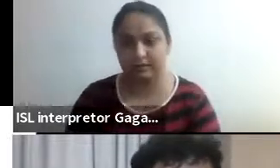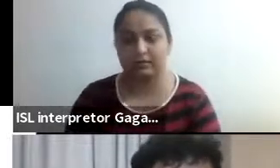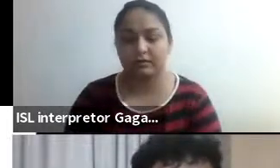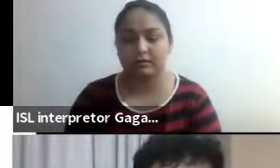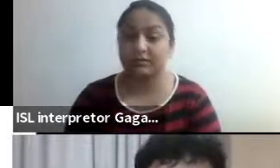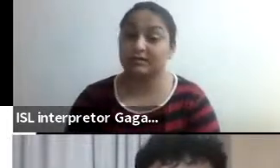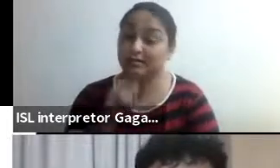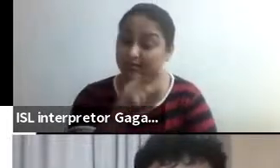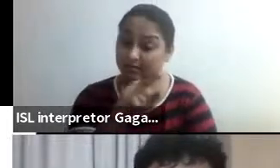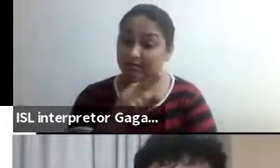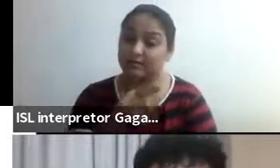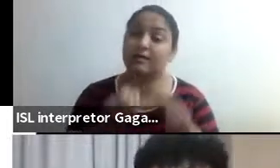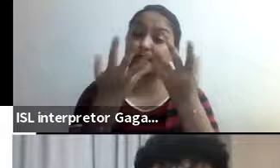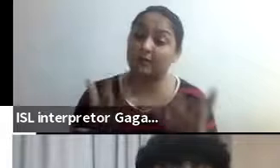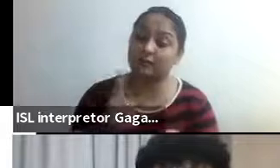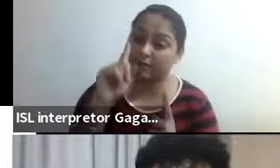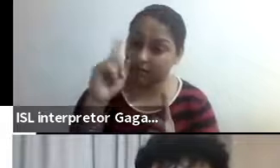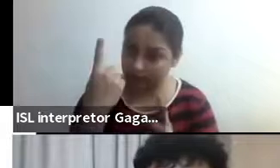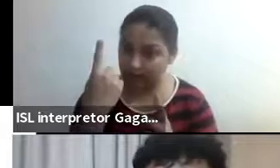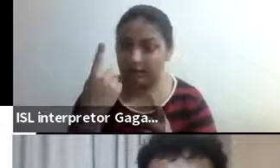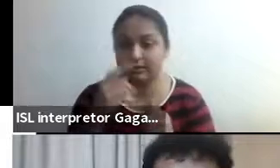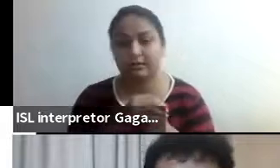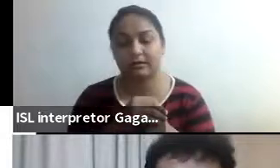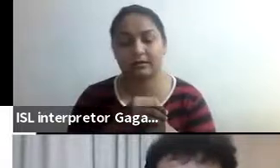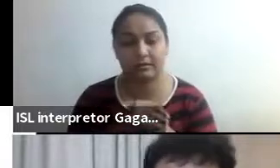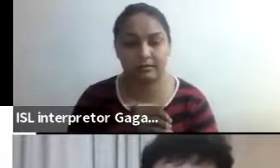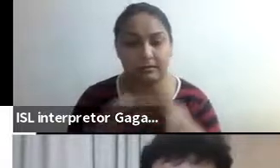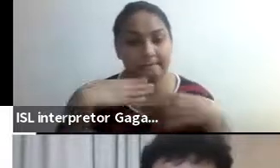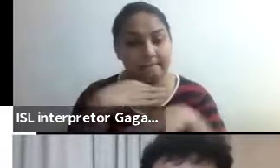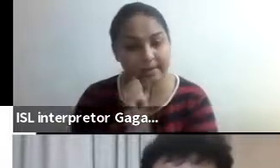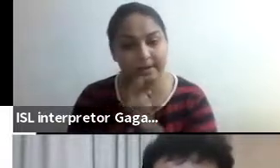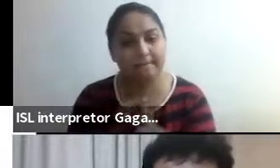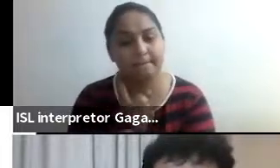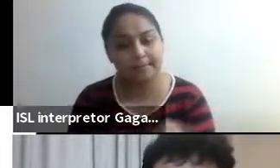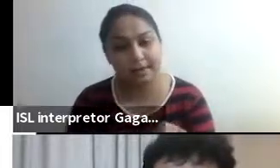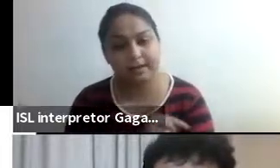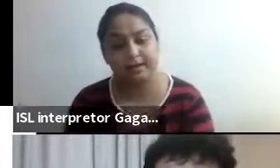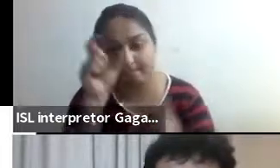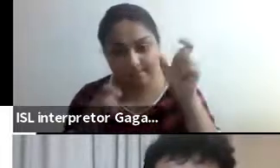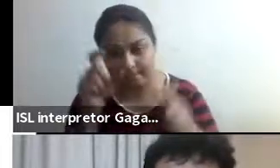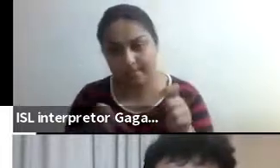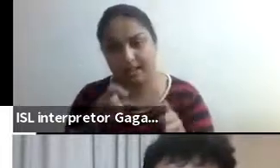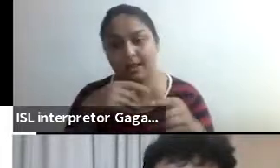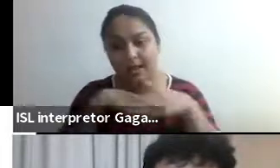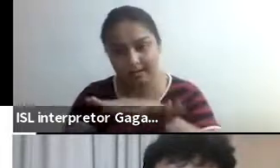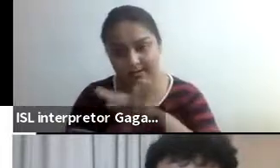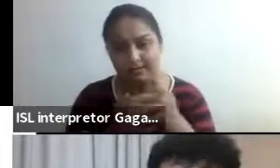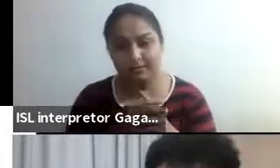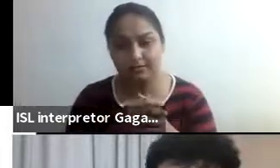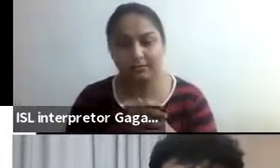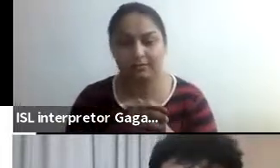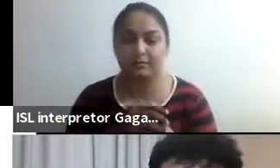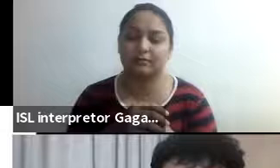So these are Jivaron shrunken heads made by the Jivaron people uh,